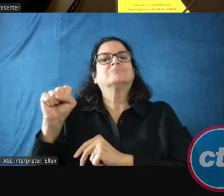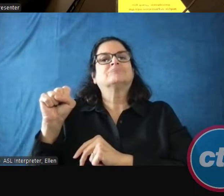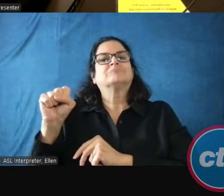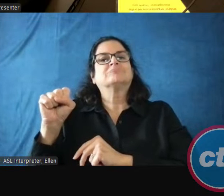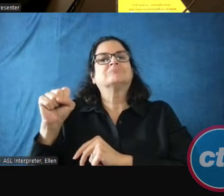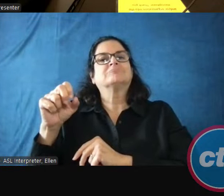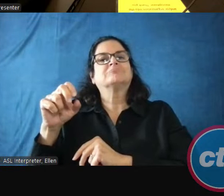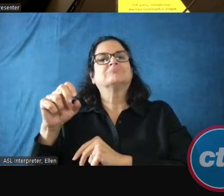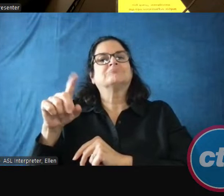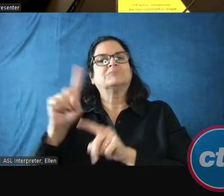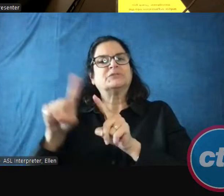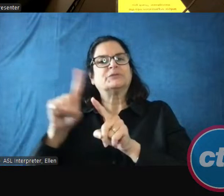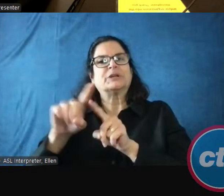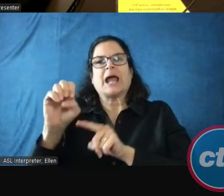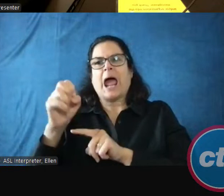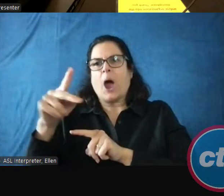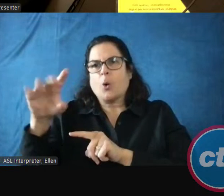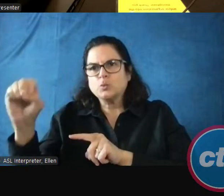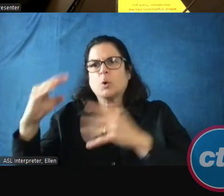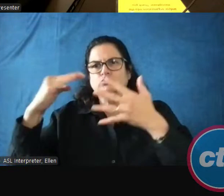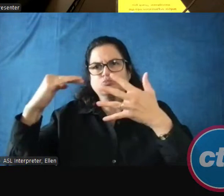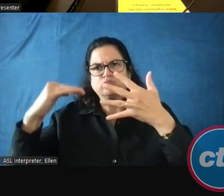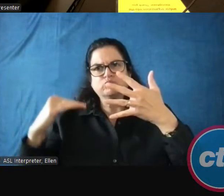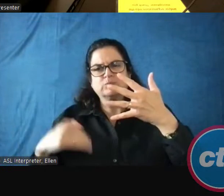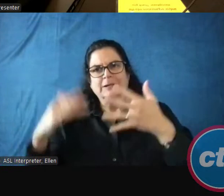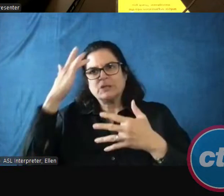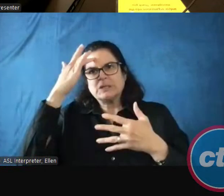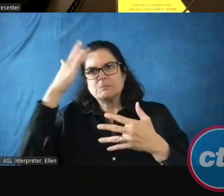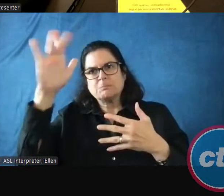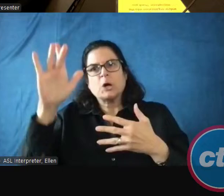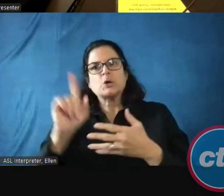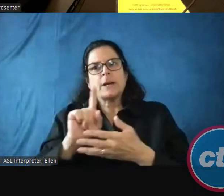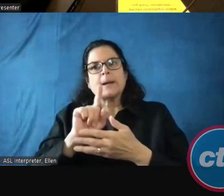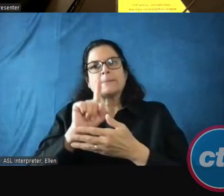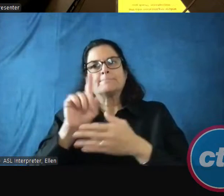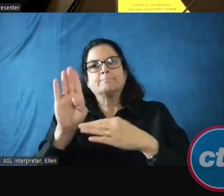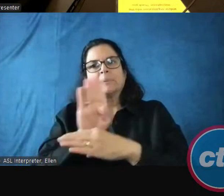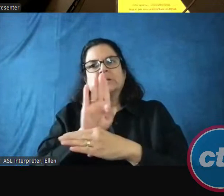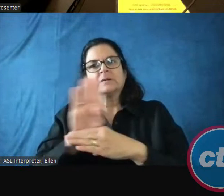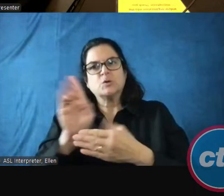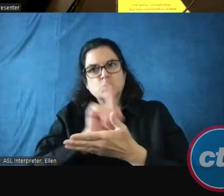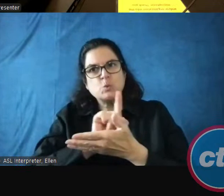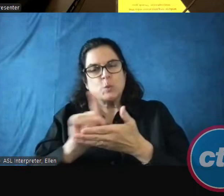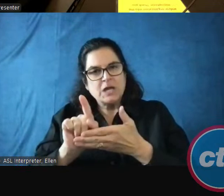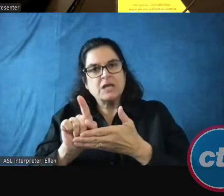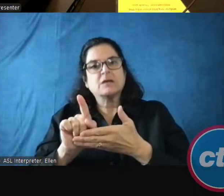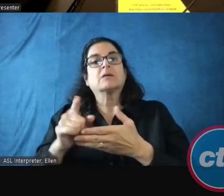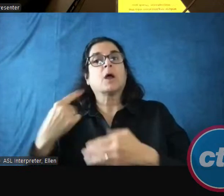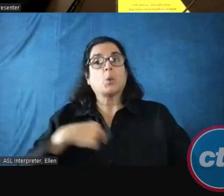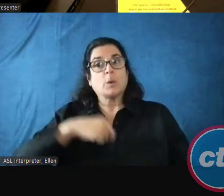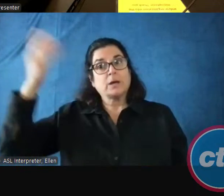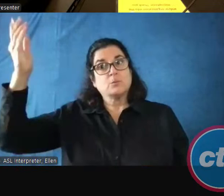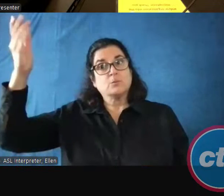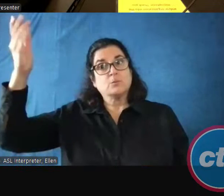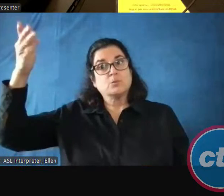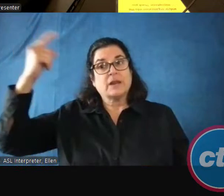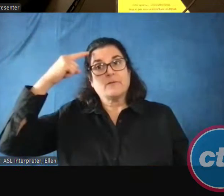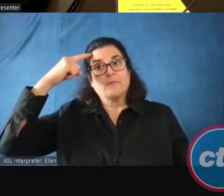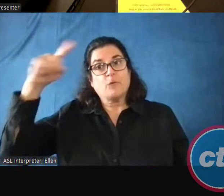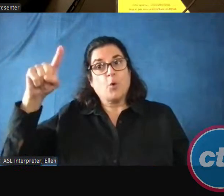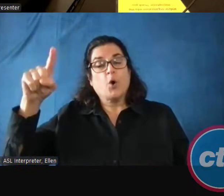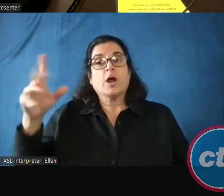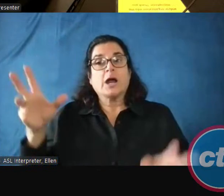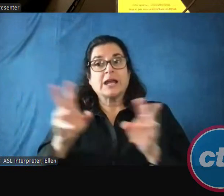Bank's Smart Business Week. We presented at the Conference of Minority Transportation Officials at their